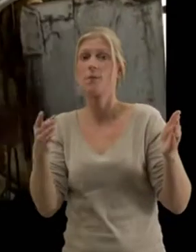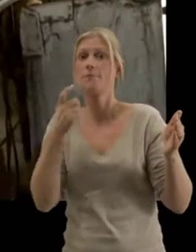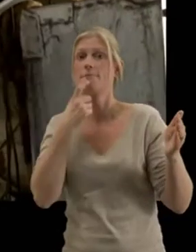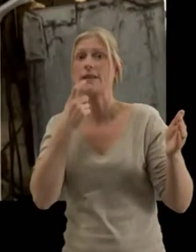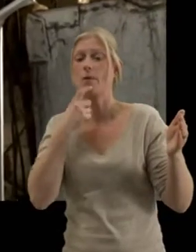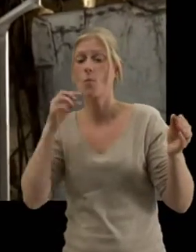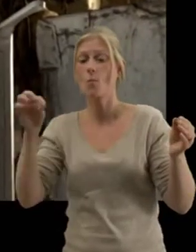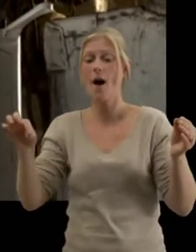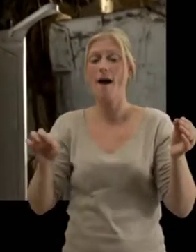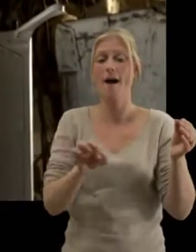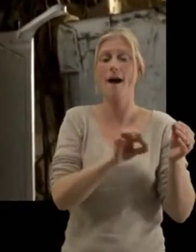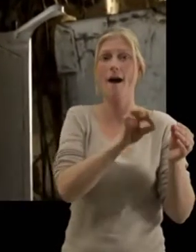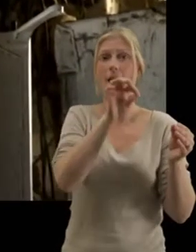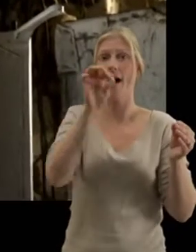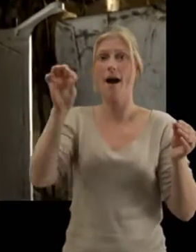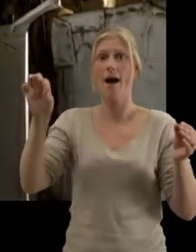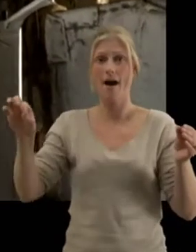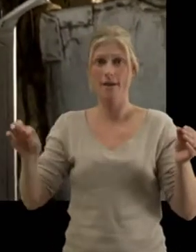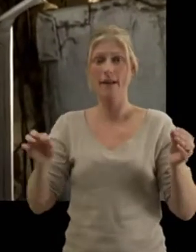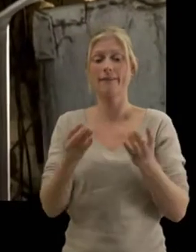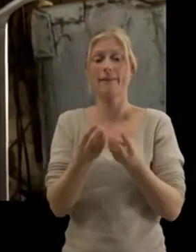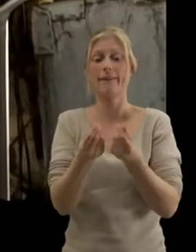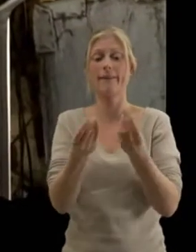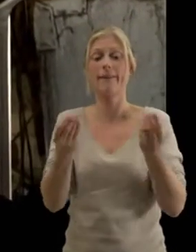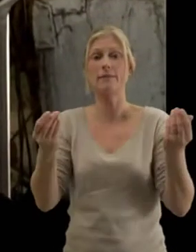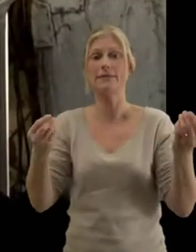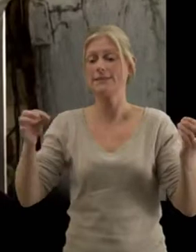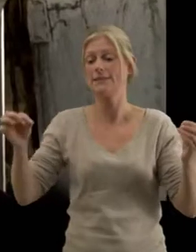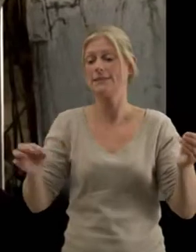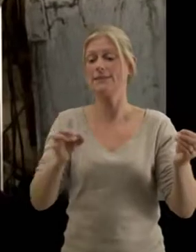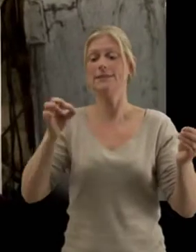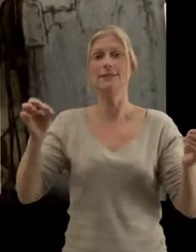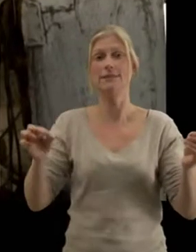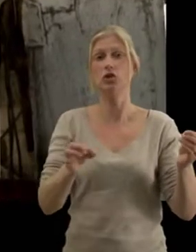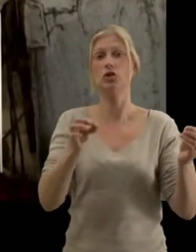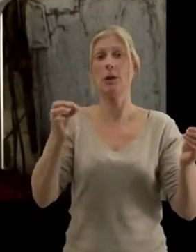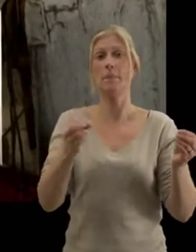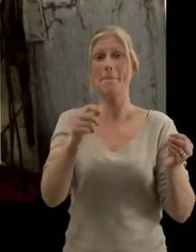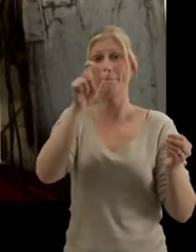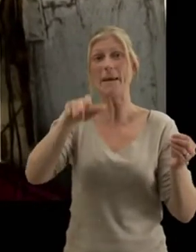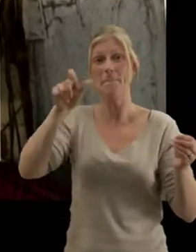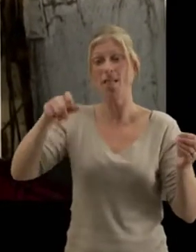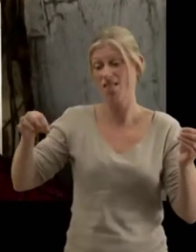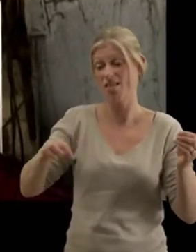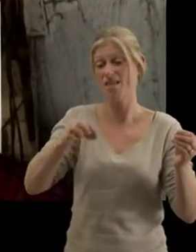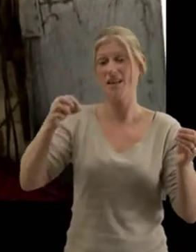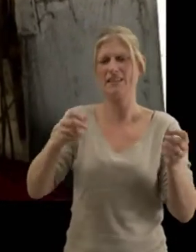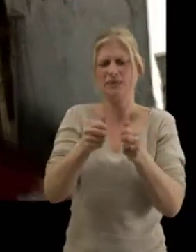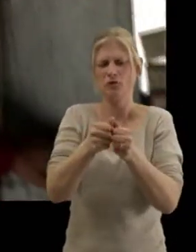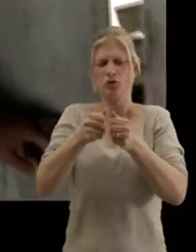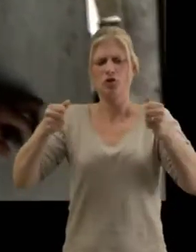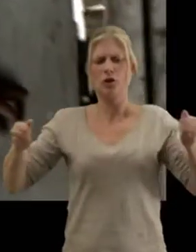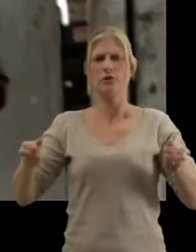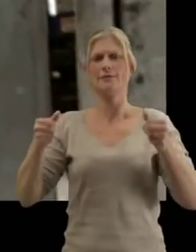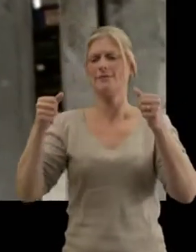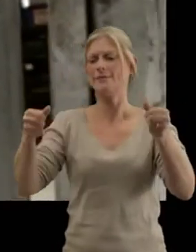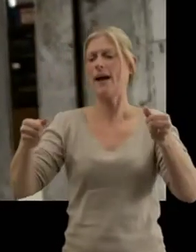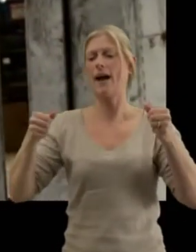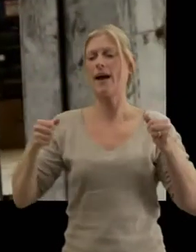metal wire round, and canvas is then hand sewn, stretched and tacked onto them to complete